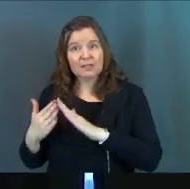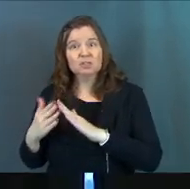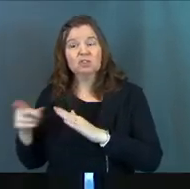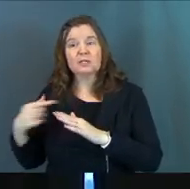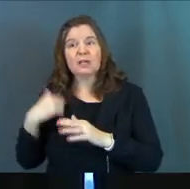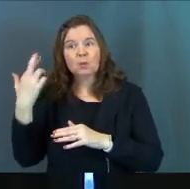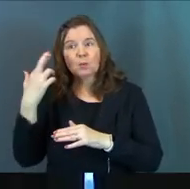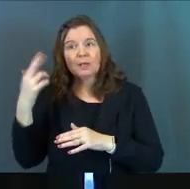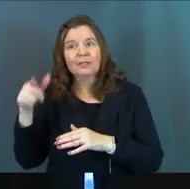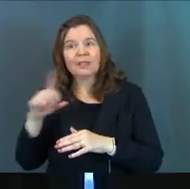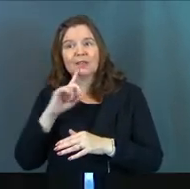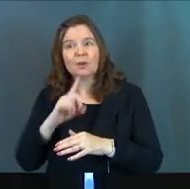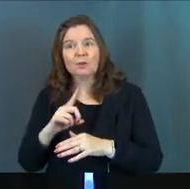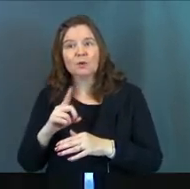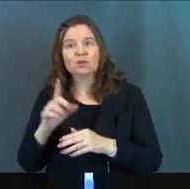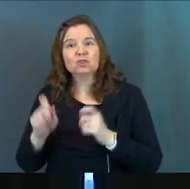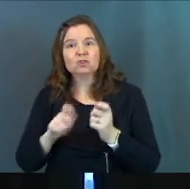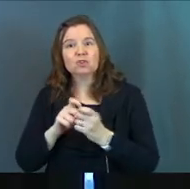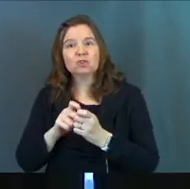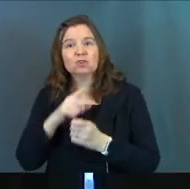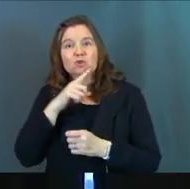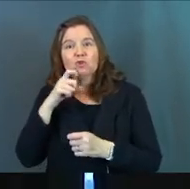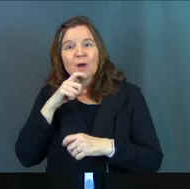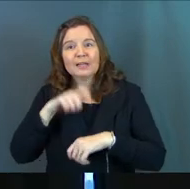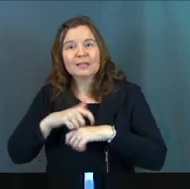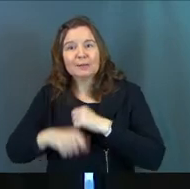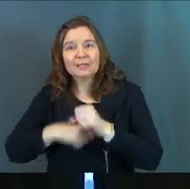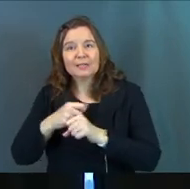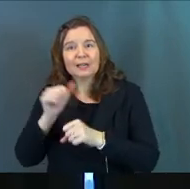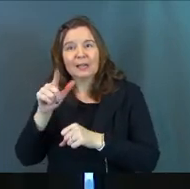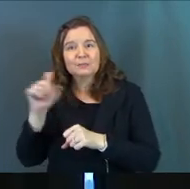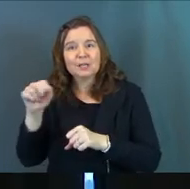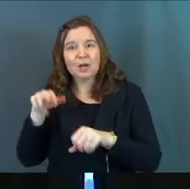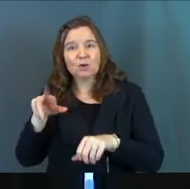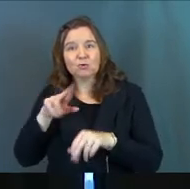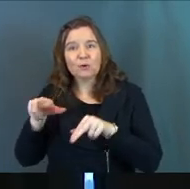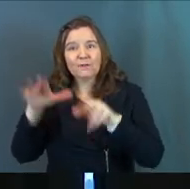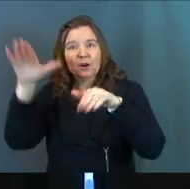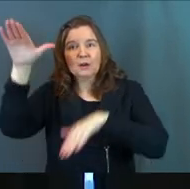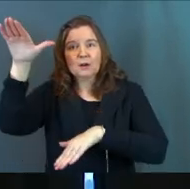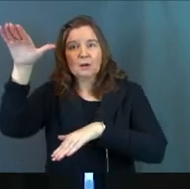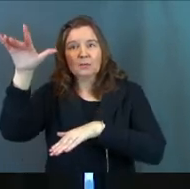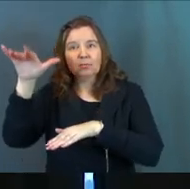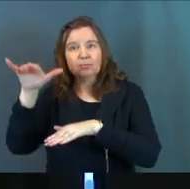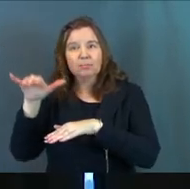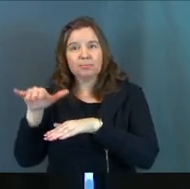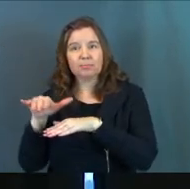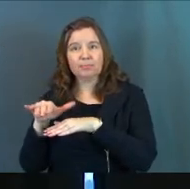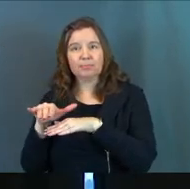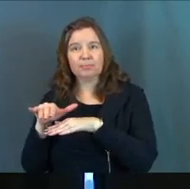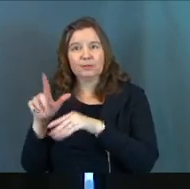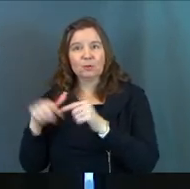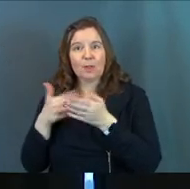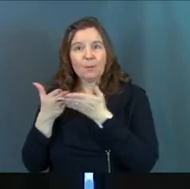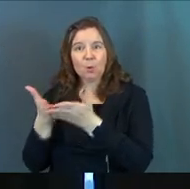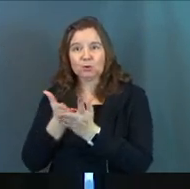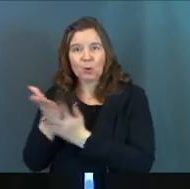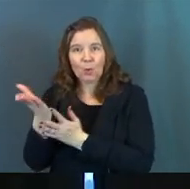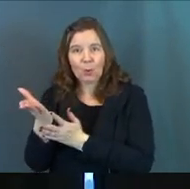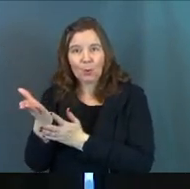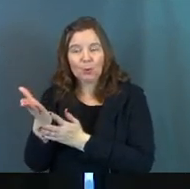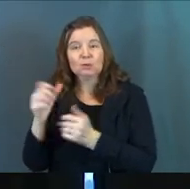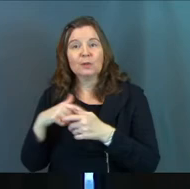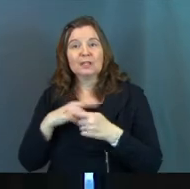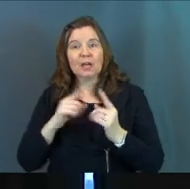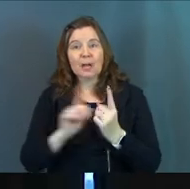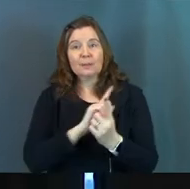villages, he realized that there were certain dry seasons in the Amazon River Basin where they couldn't get the boats through because it was too shallow. So then